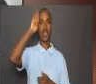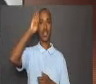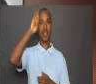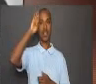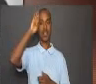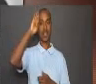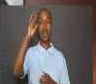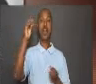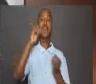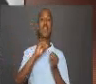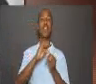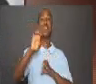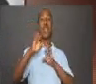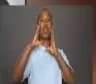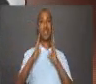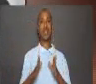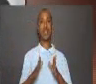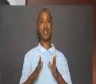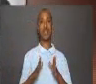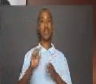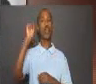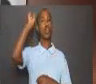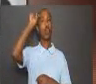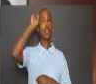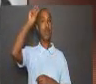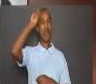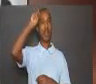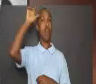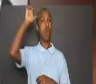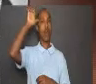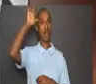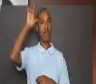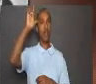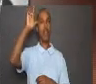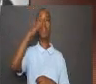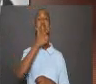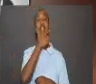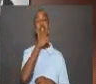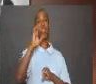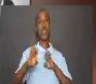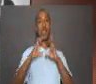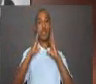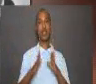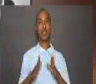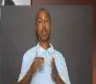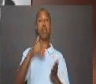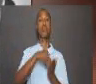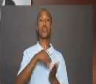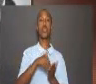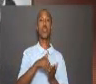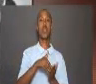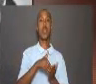Danish chemist, and Thomas Martin Lowry, an English chemist,